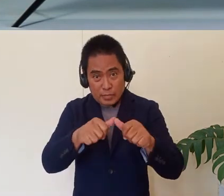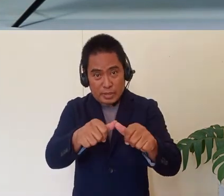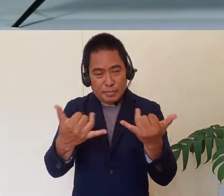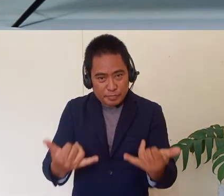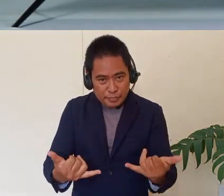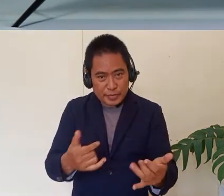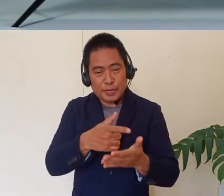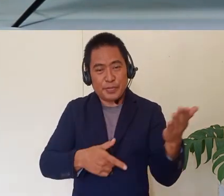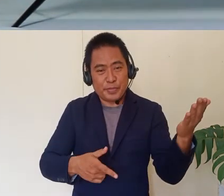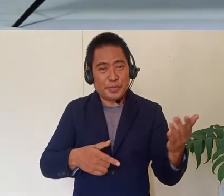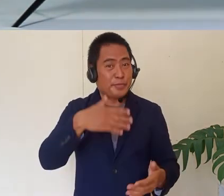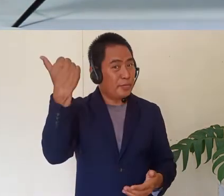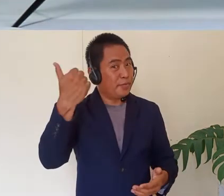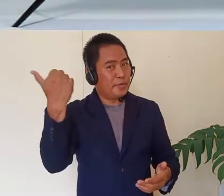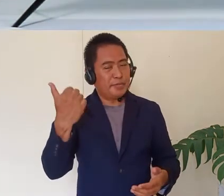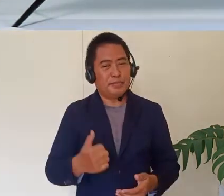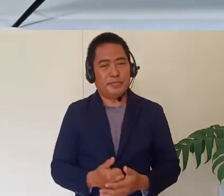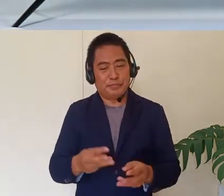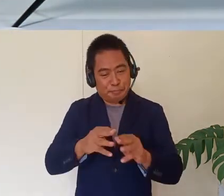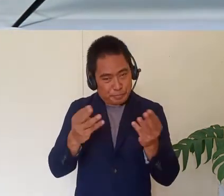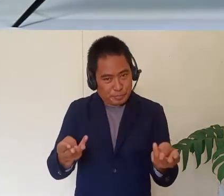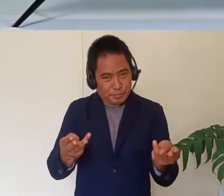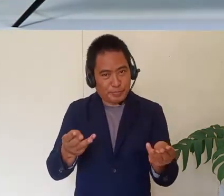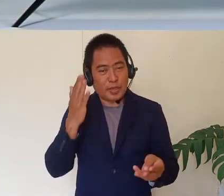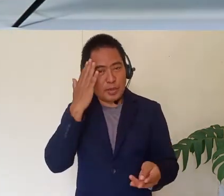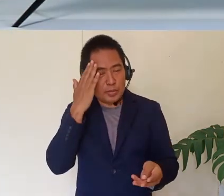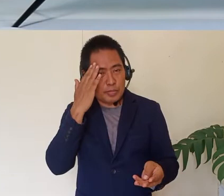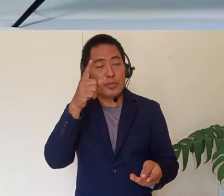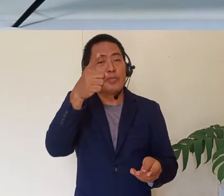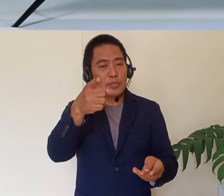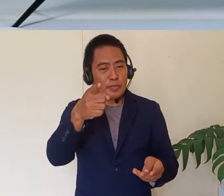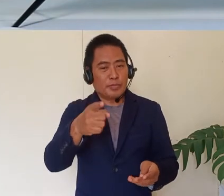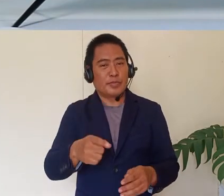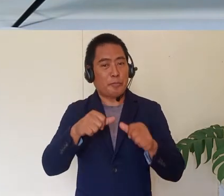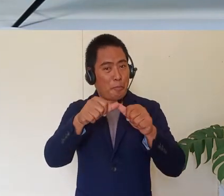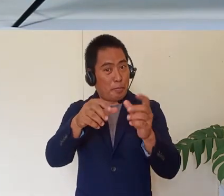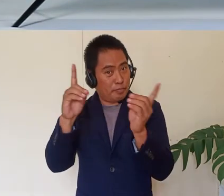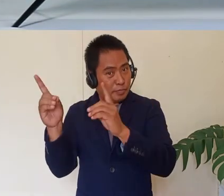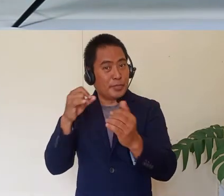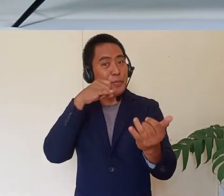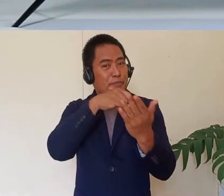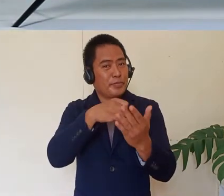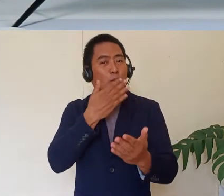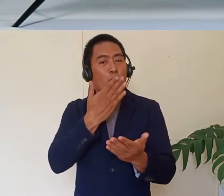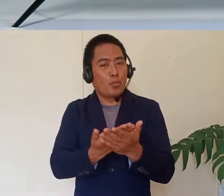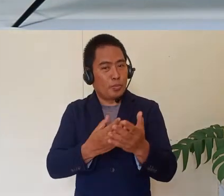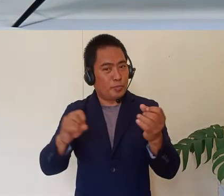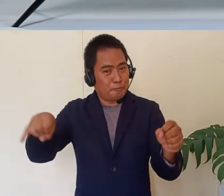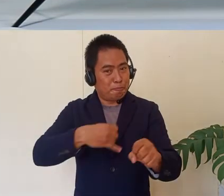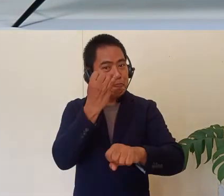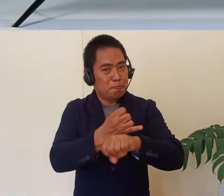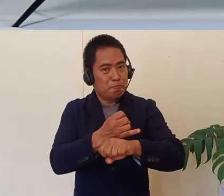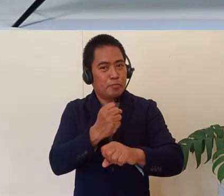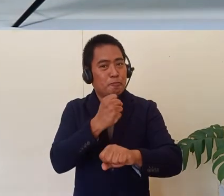know you can do it. Good job, dear viewers and listeners. I hope you